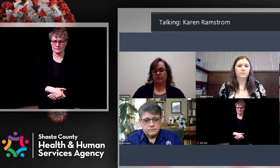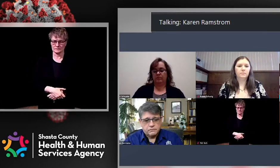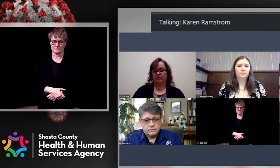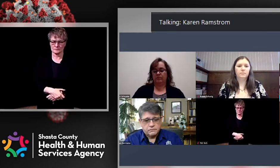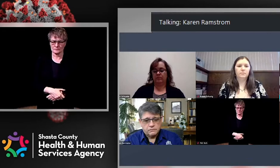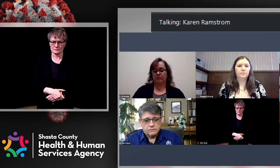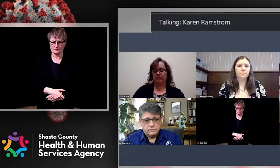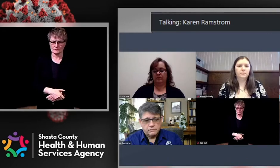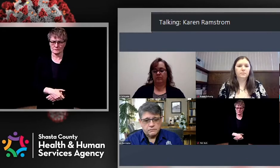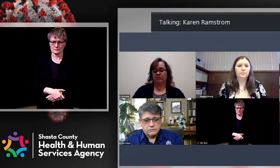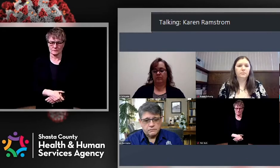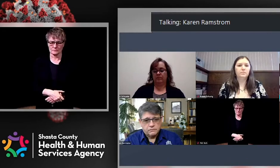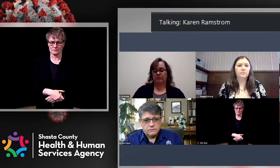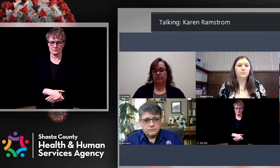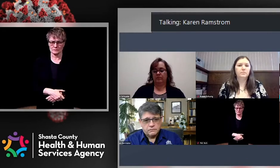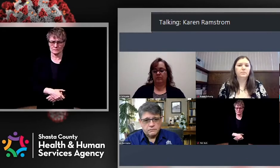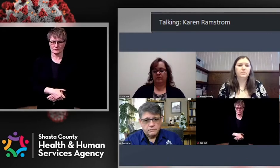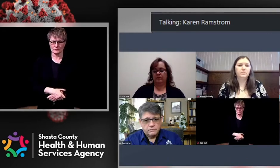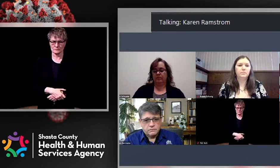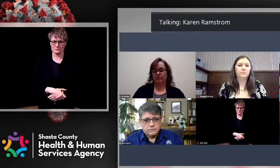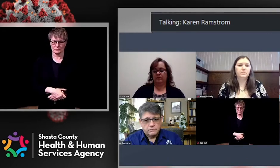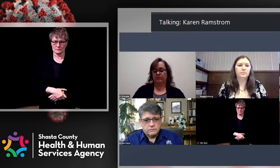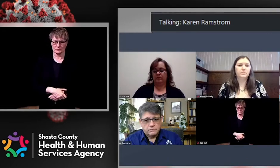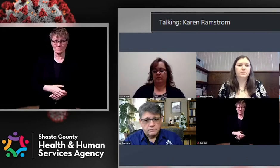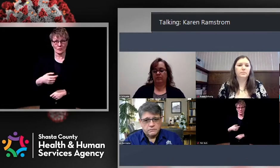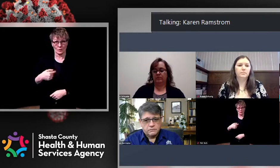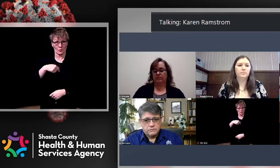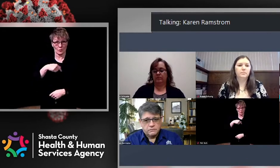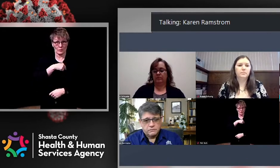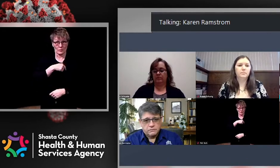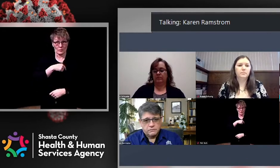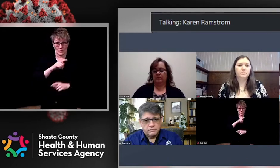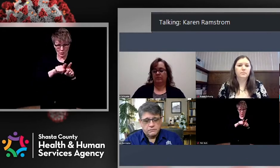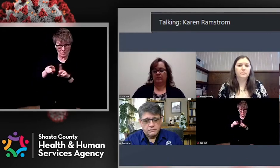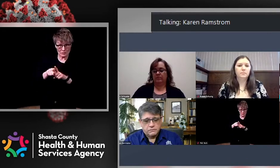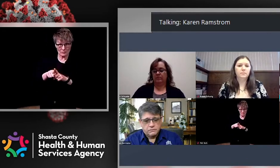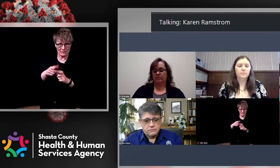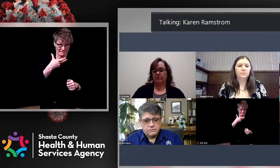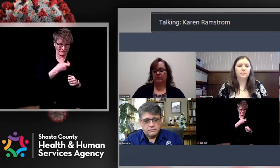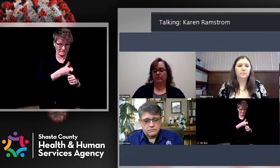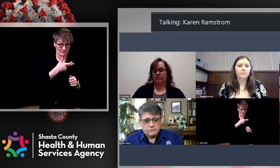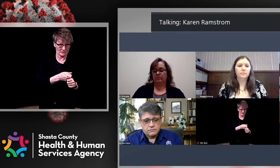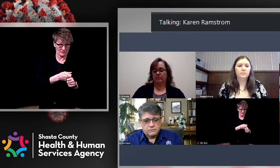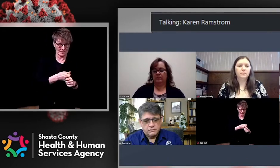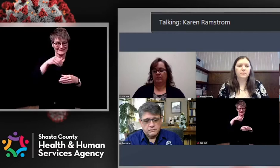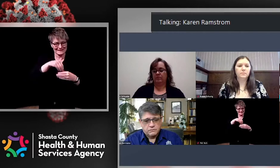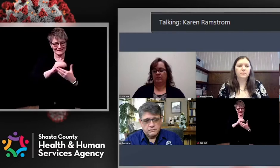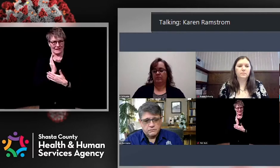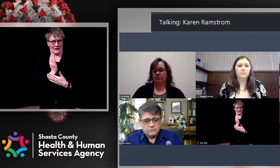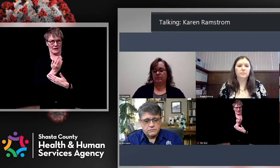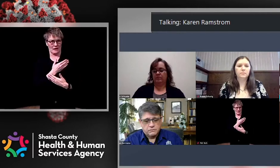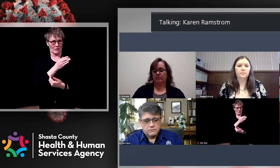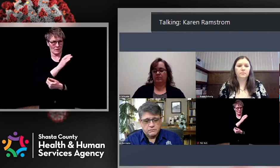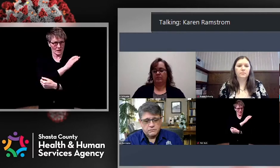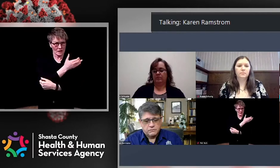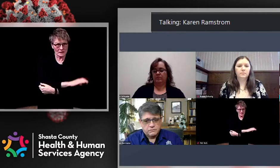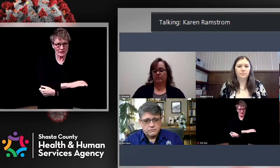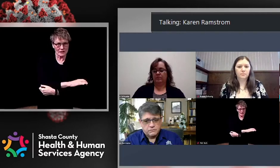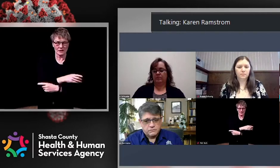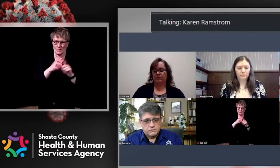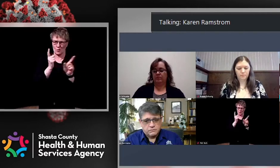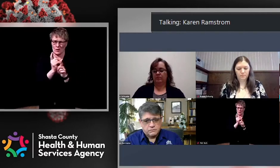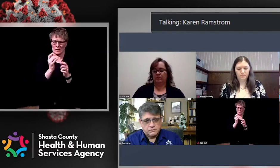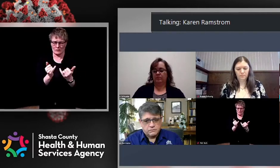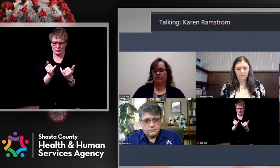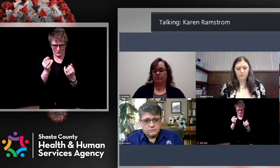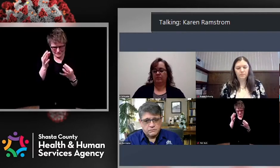some of these vaccinations in our own clinic periodically, kind of at a regular interval. We're figuring out the day of the week, that kind of a thing,